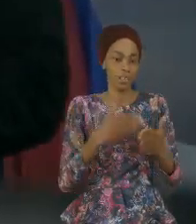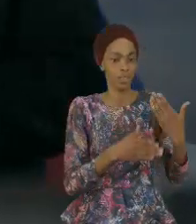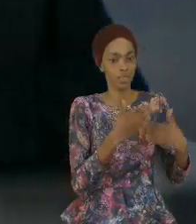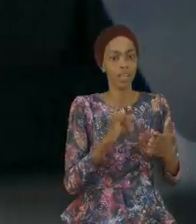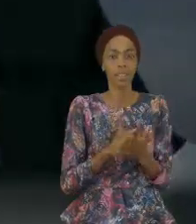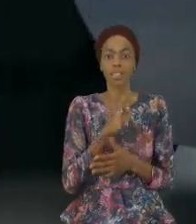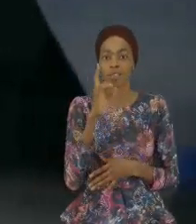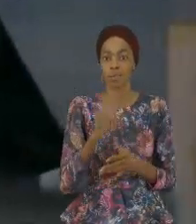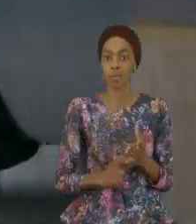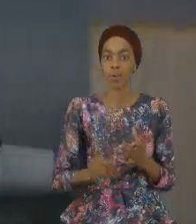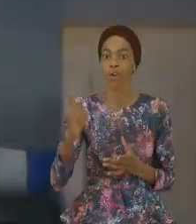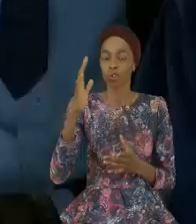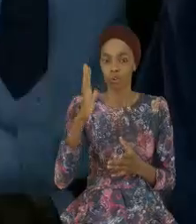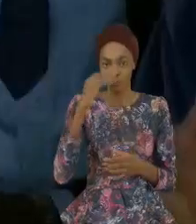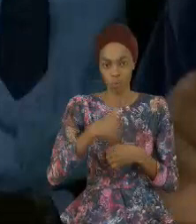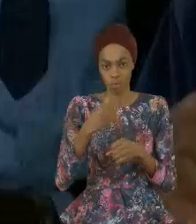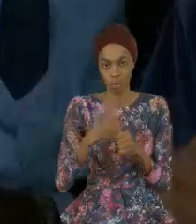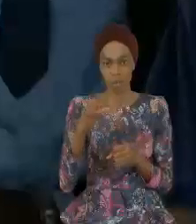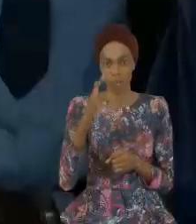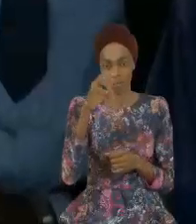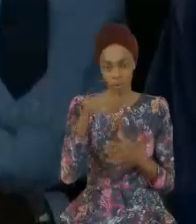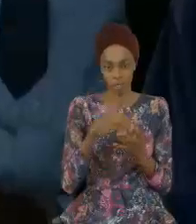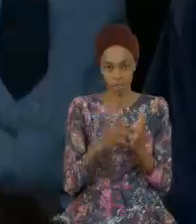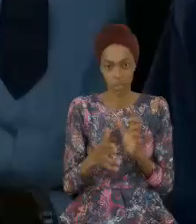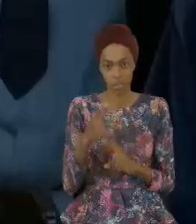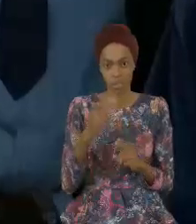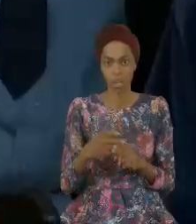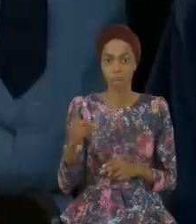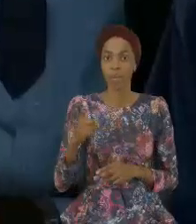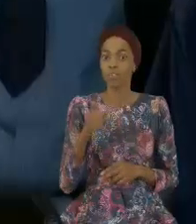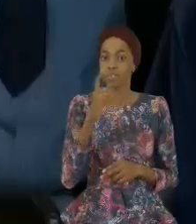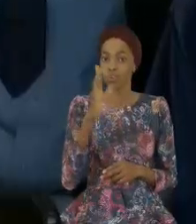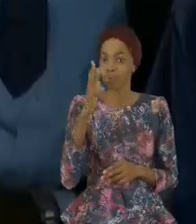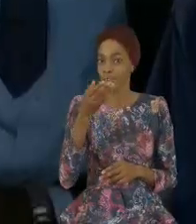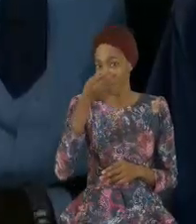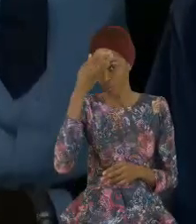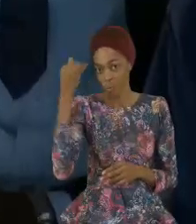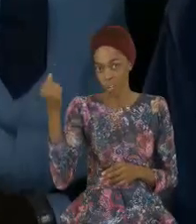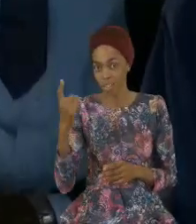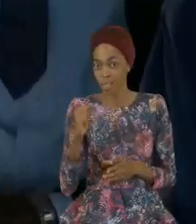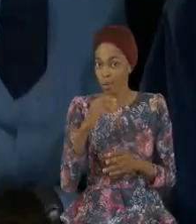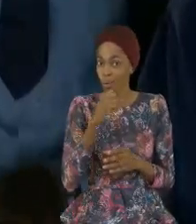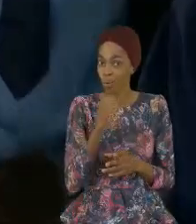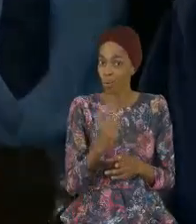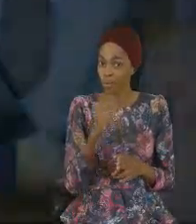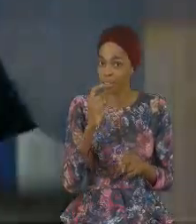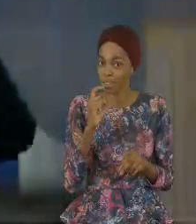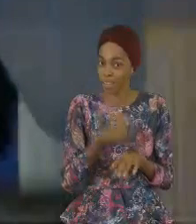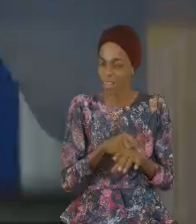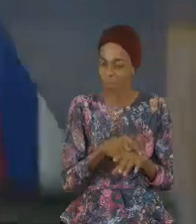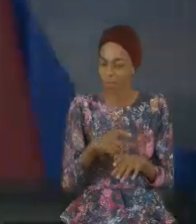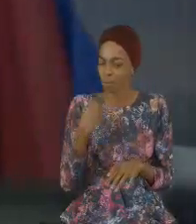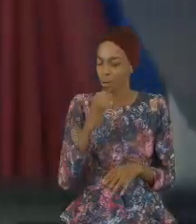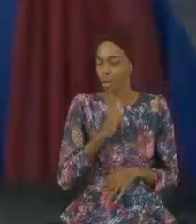the Lord will make of you. Yeah. We'll forget the old time, who am I?